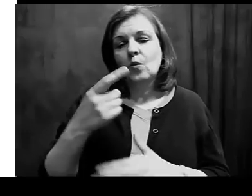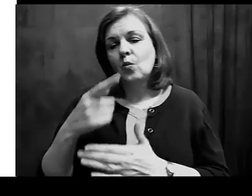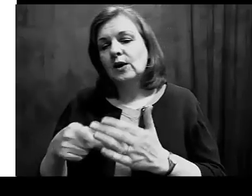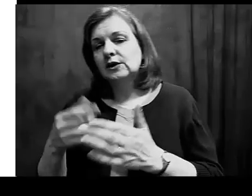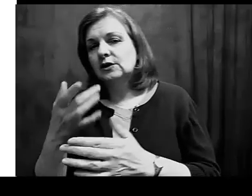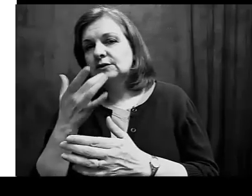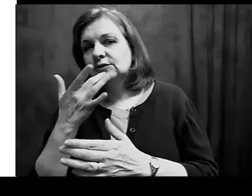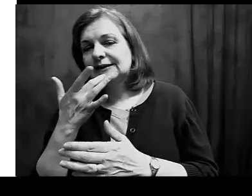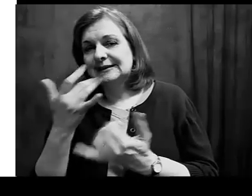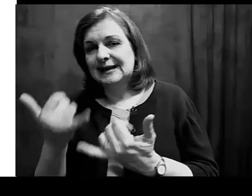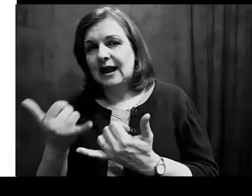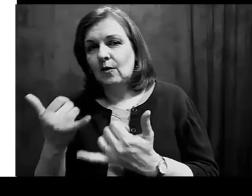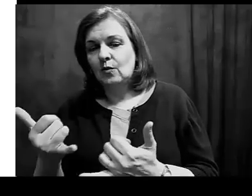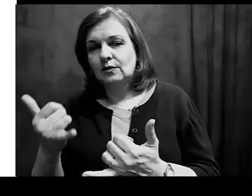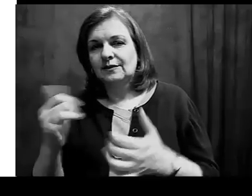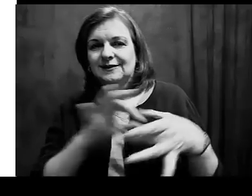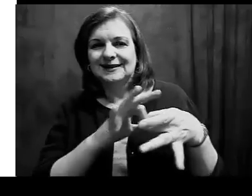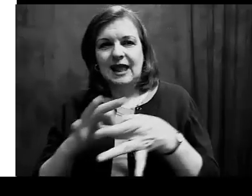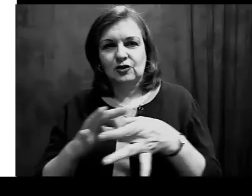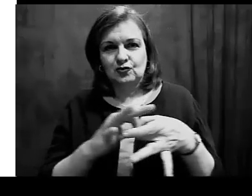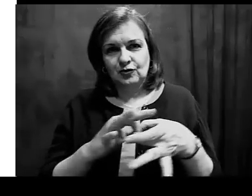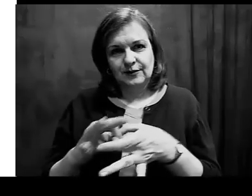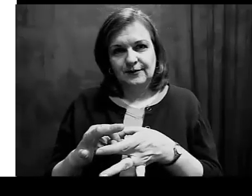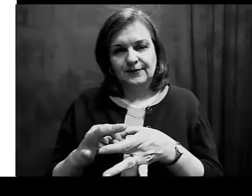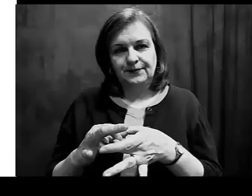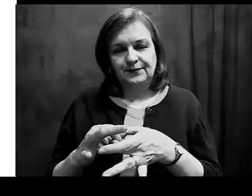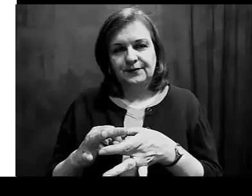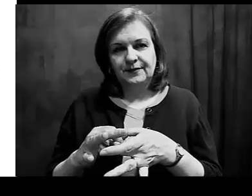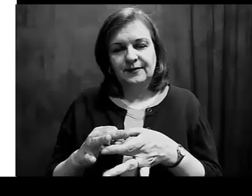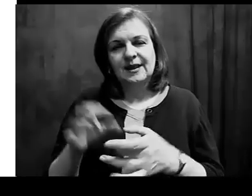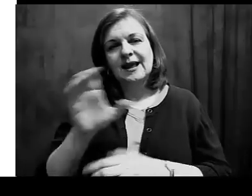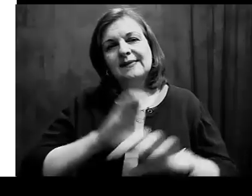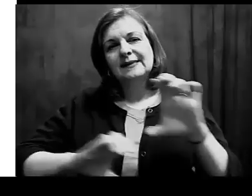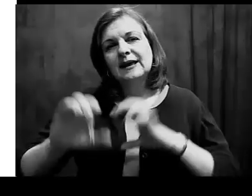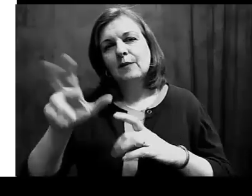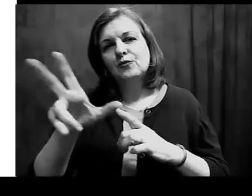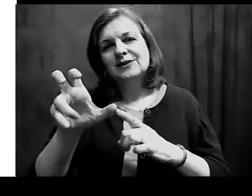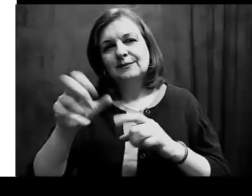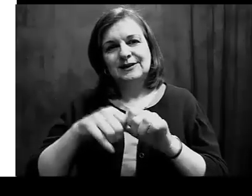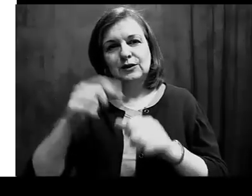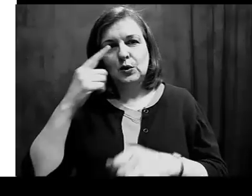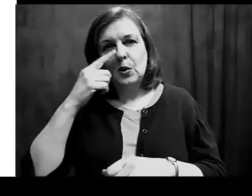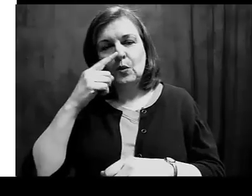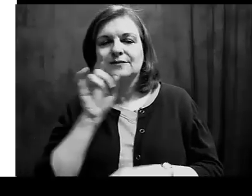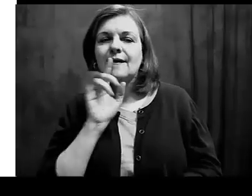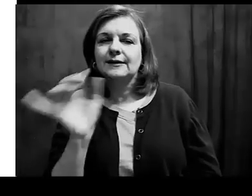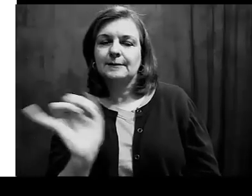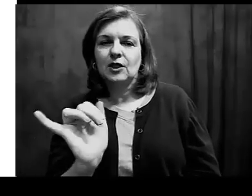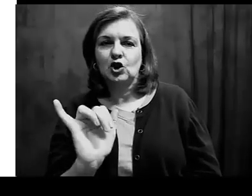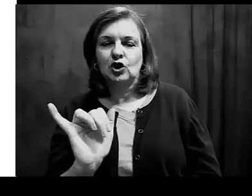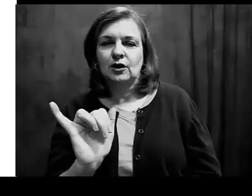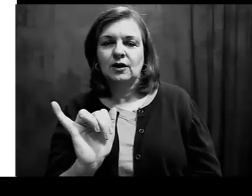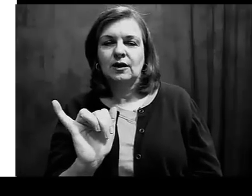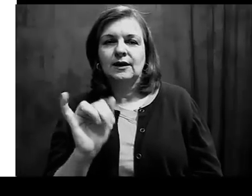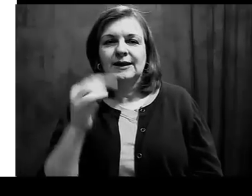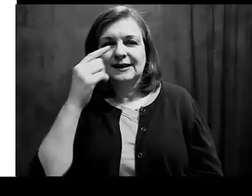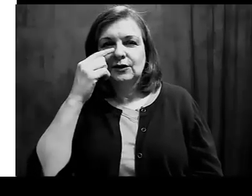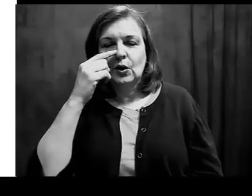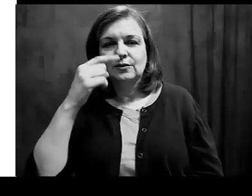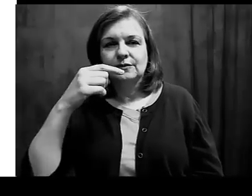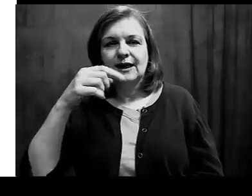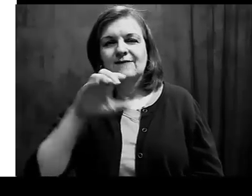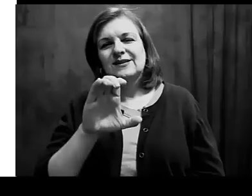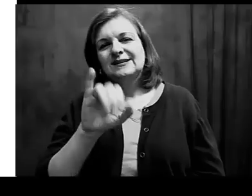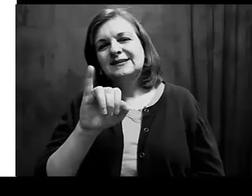you're currently tasting or smelling. So the chemoreceptors in your nose look very, very similar. We get these cilia that are